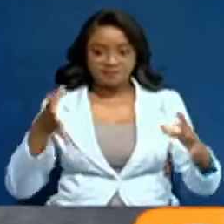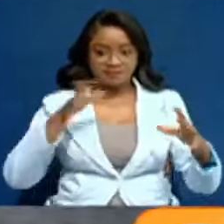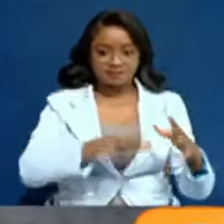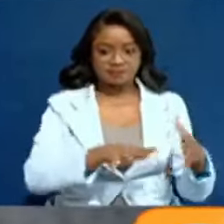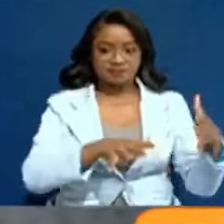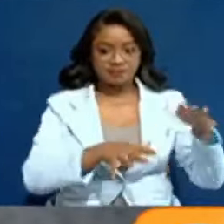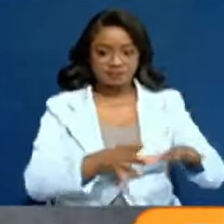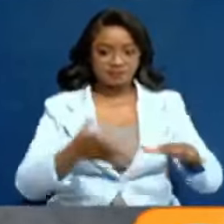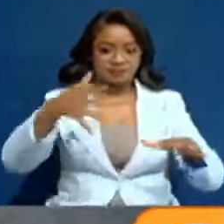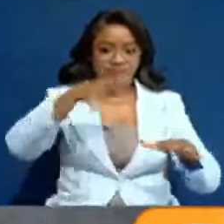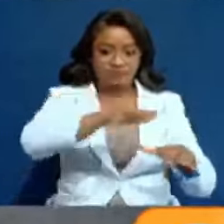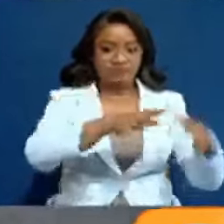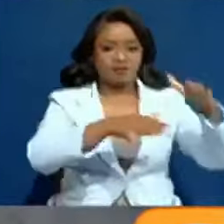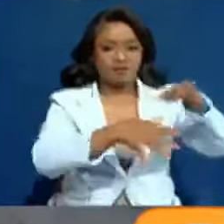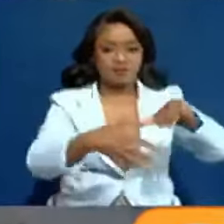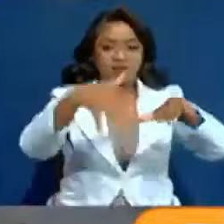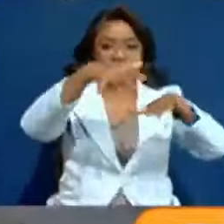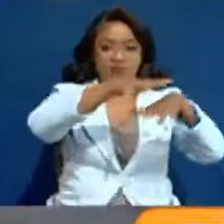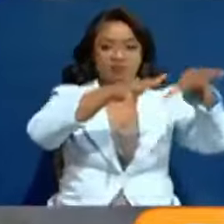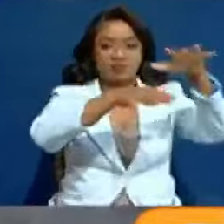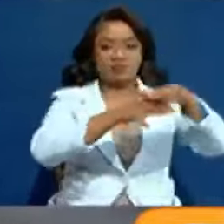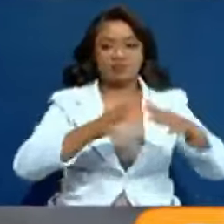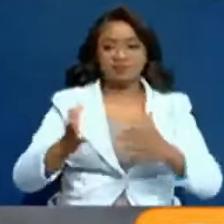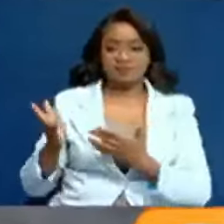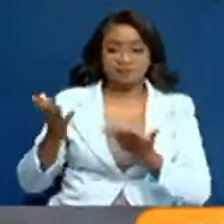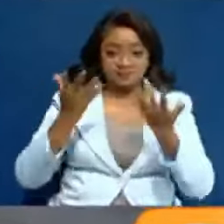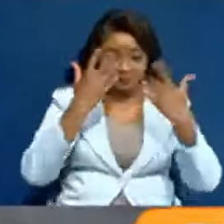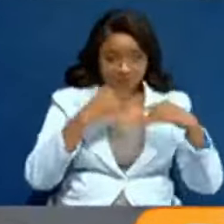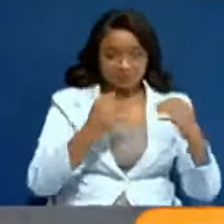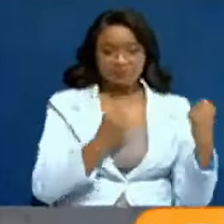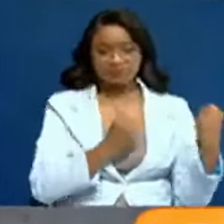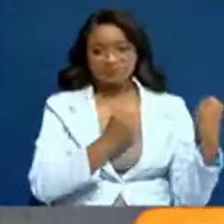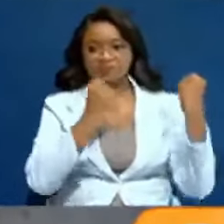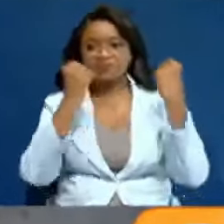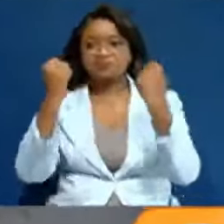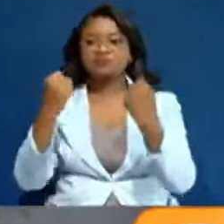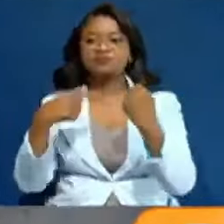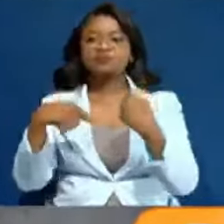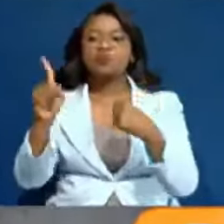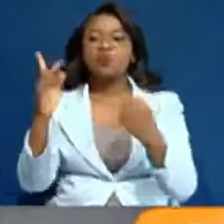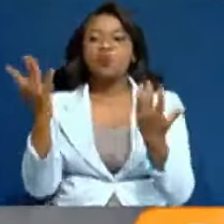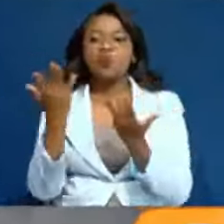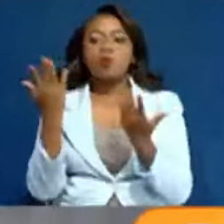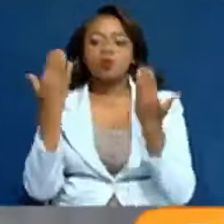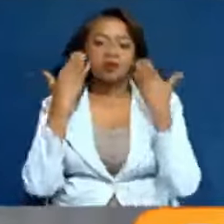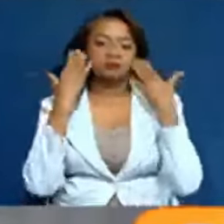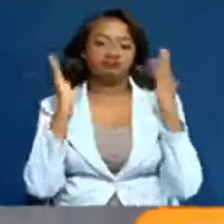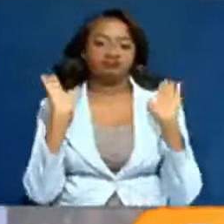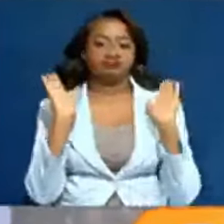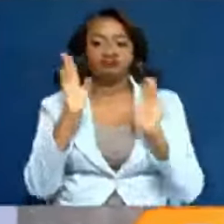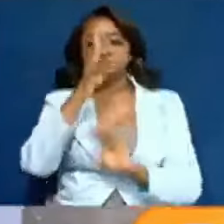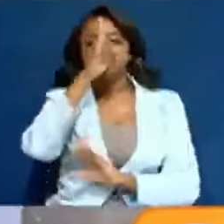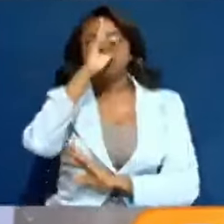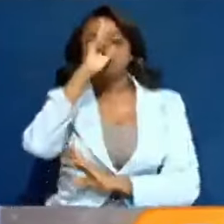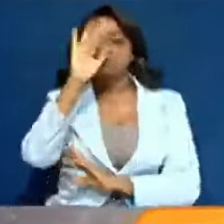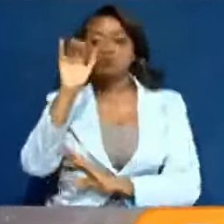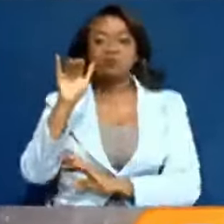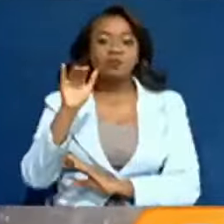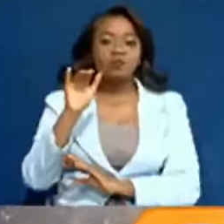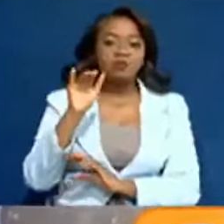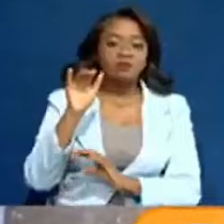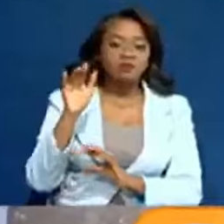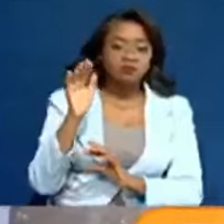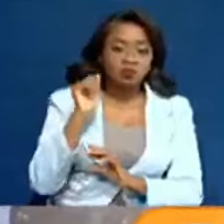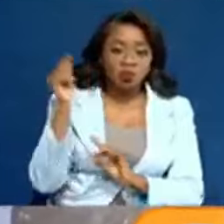Witnesses say the suspects loaded stolen items onto the canter and drove to an unknown destination. Police were called in, but it was already